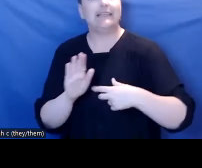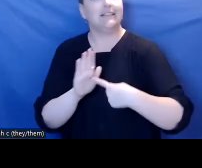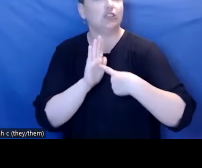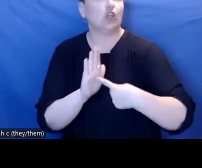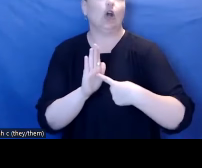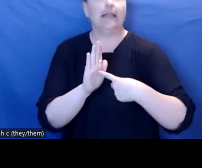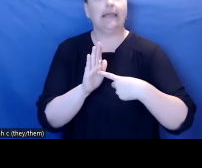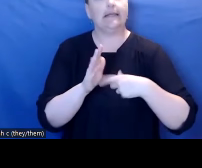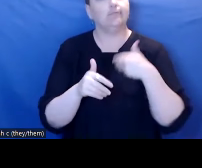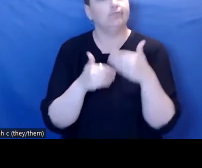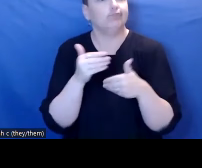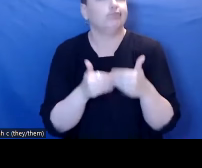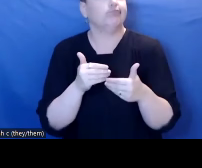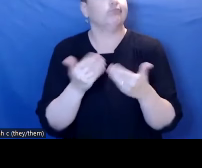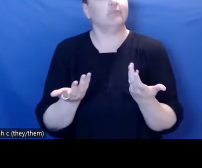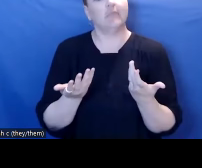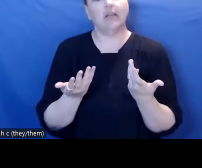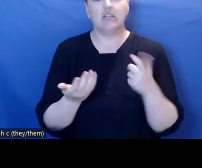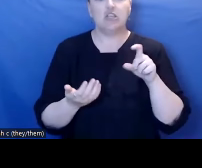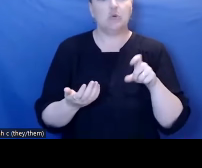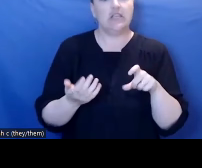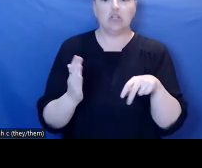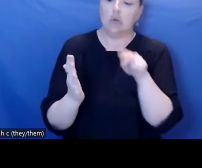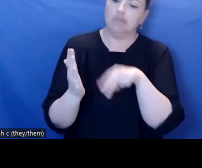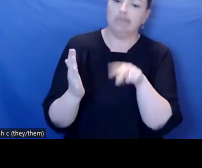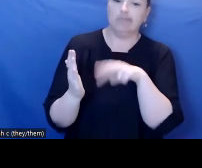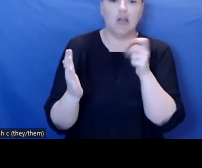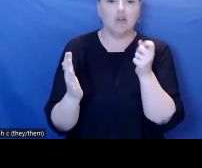kind of language to use or how to phrase it.